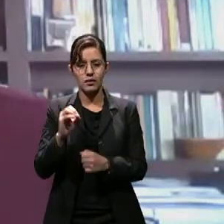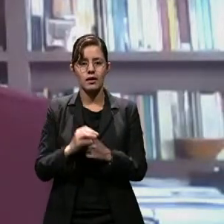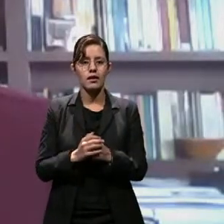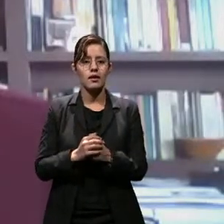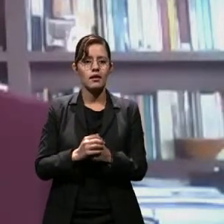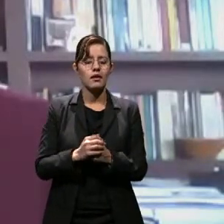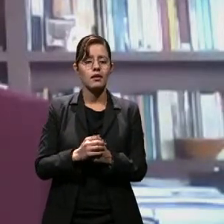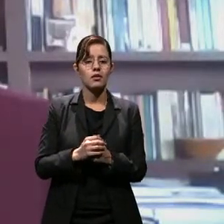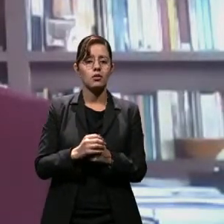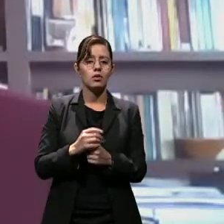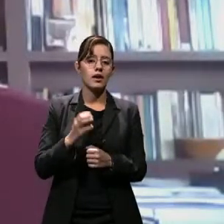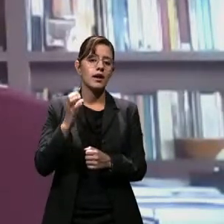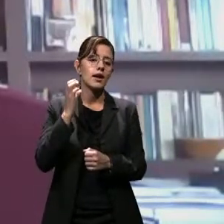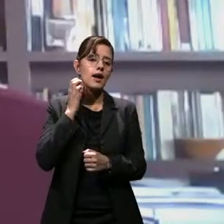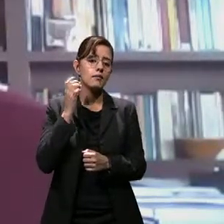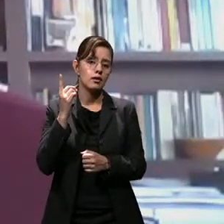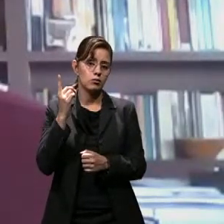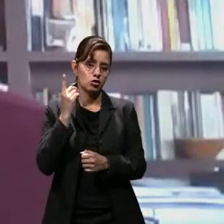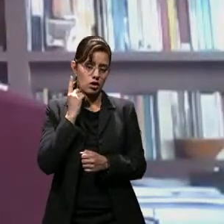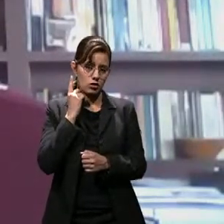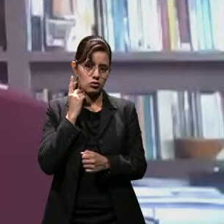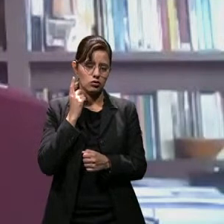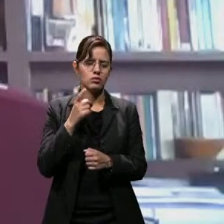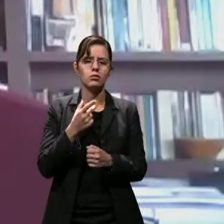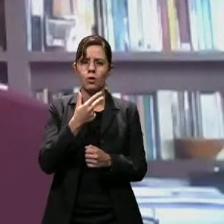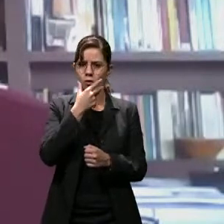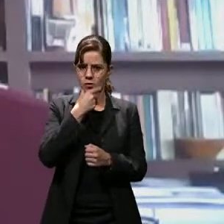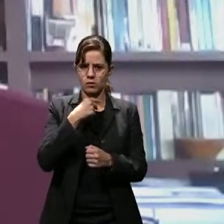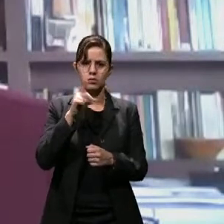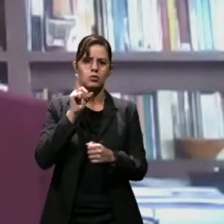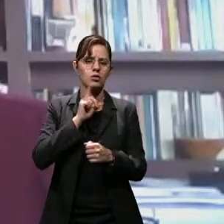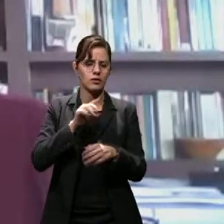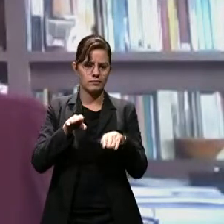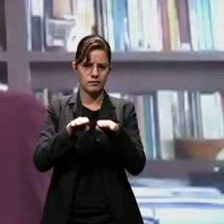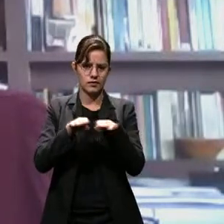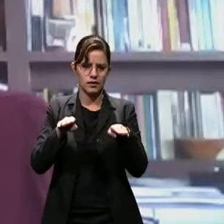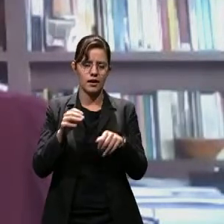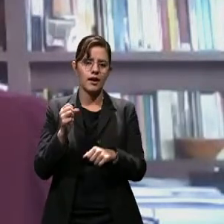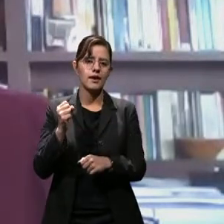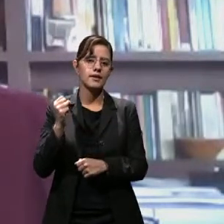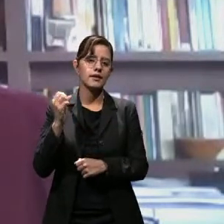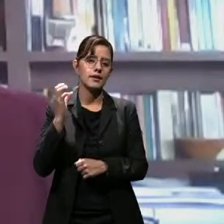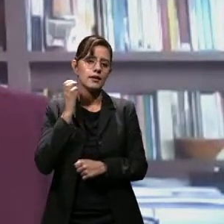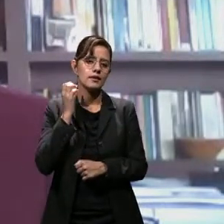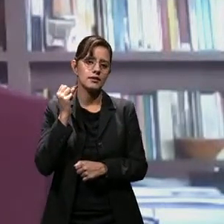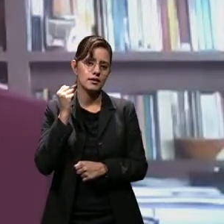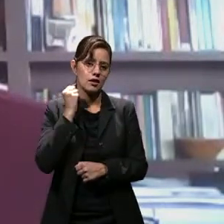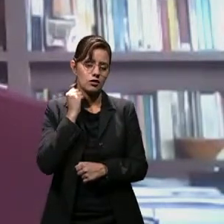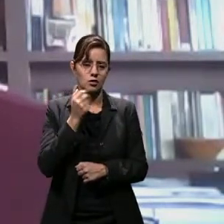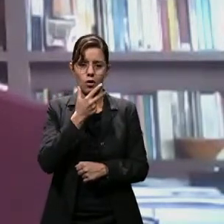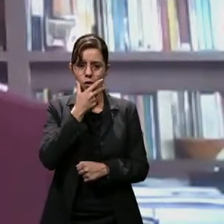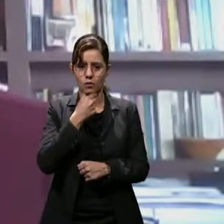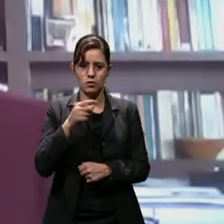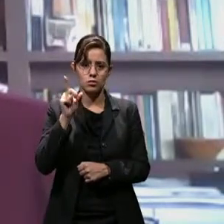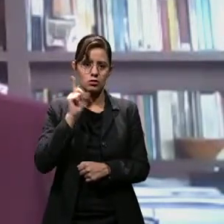Roo. We have a Congress that has parity. We have a Senate that has